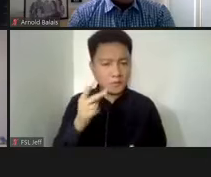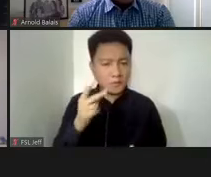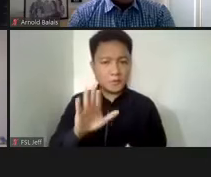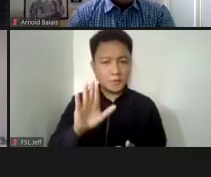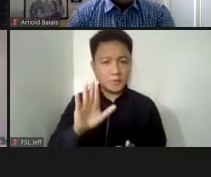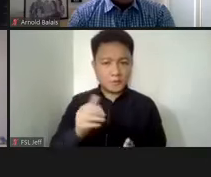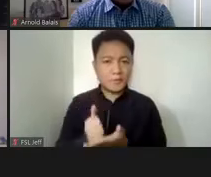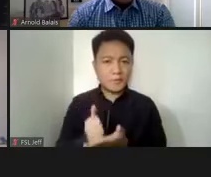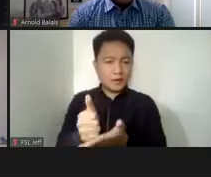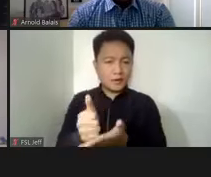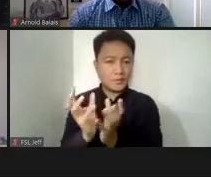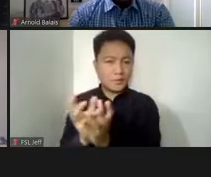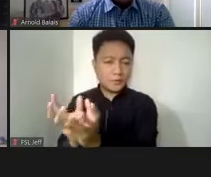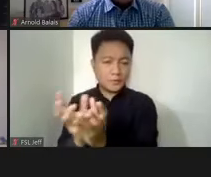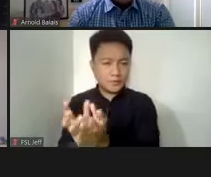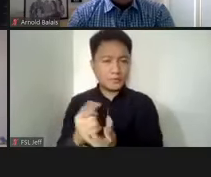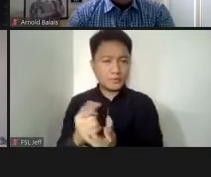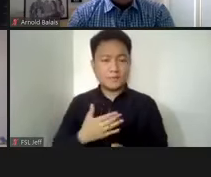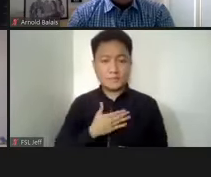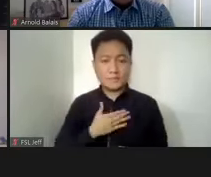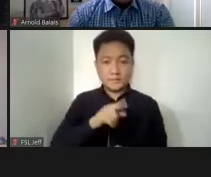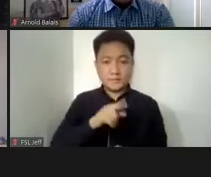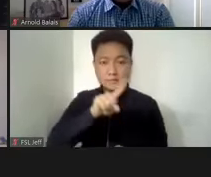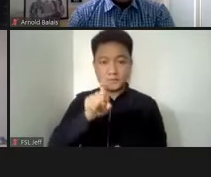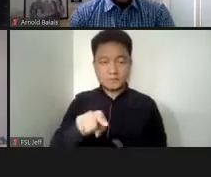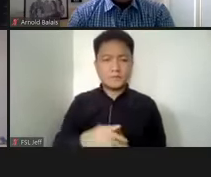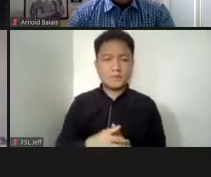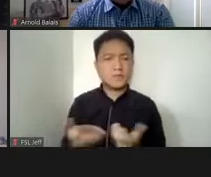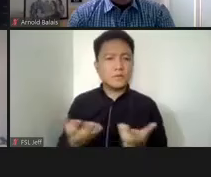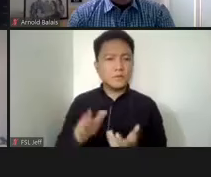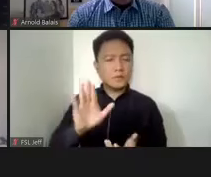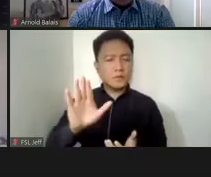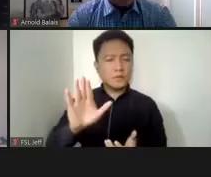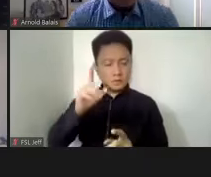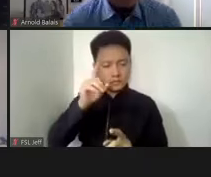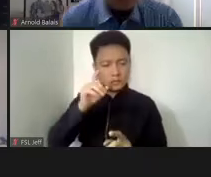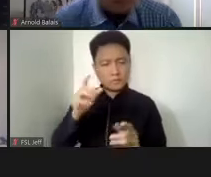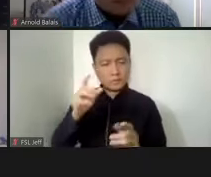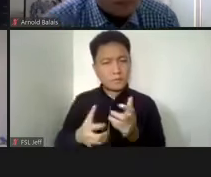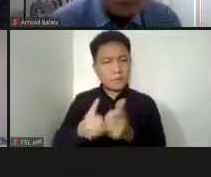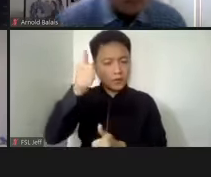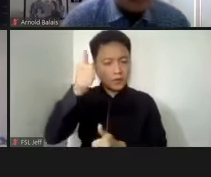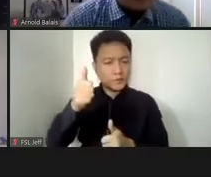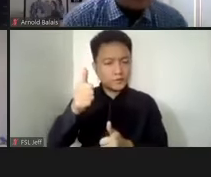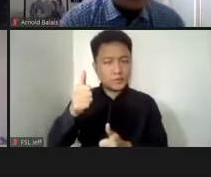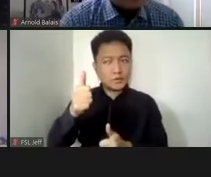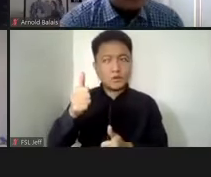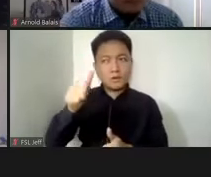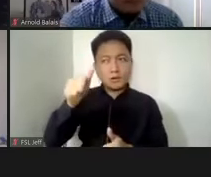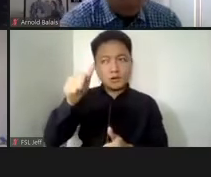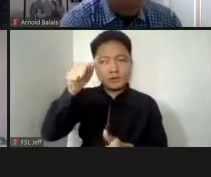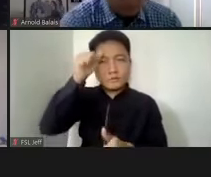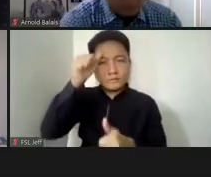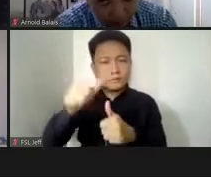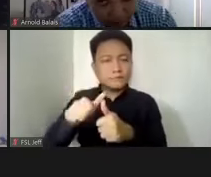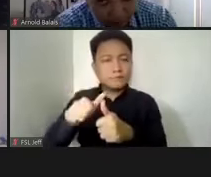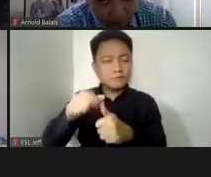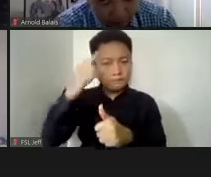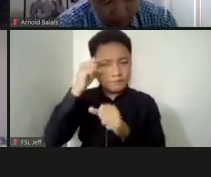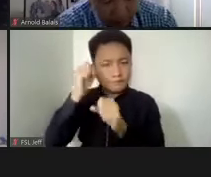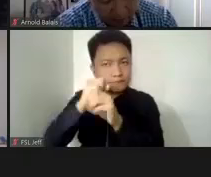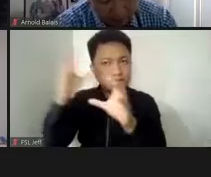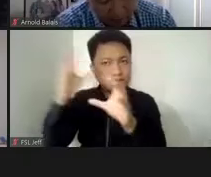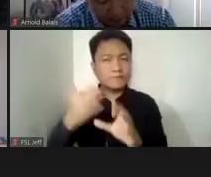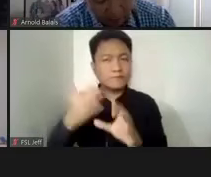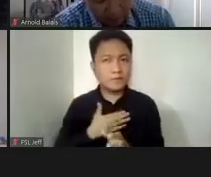life experiences that made you relate to these people more? Oh, well, you know,